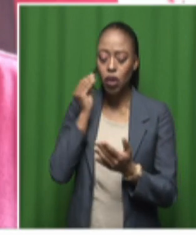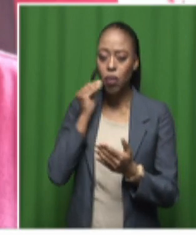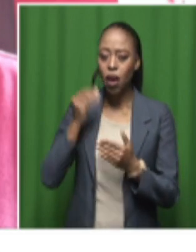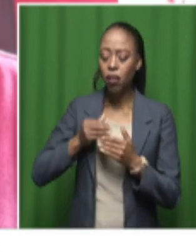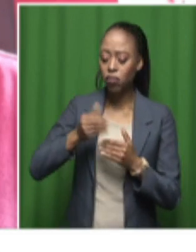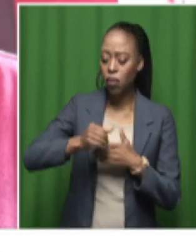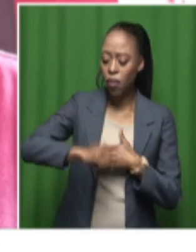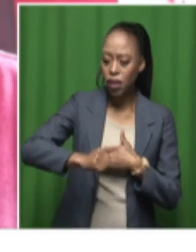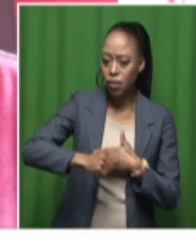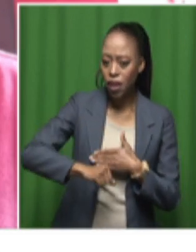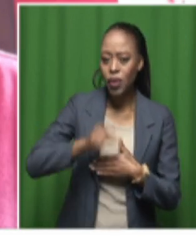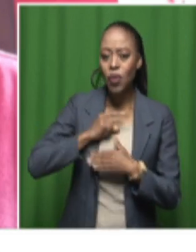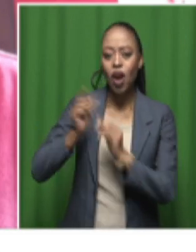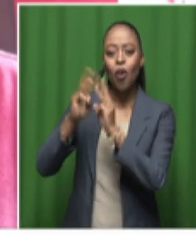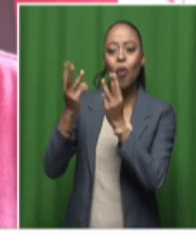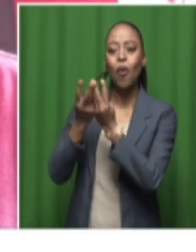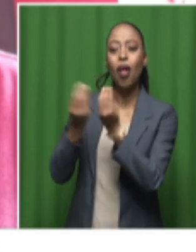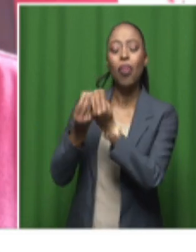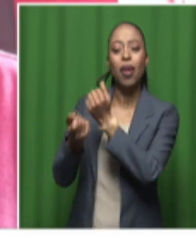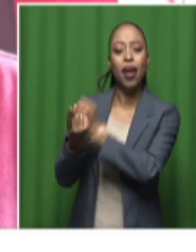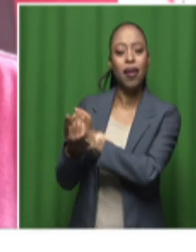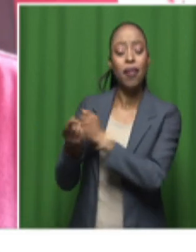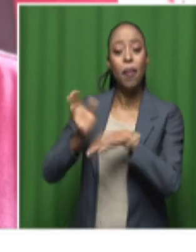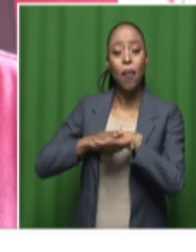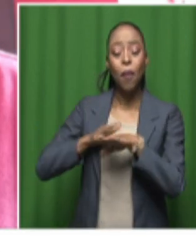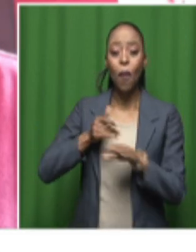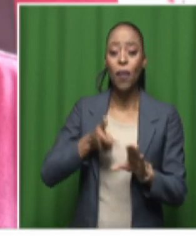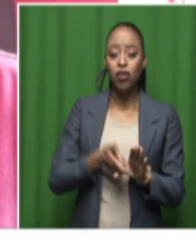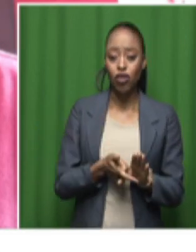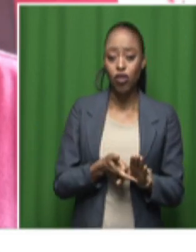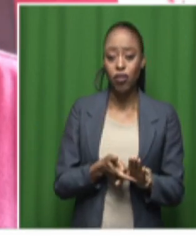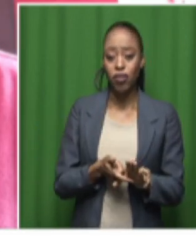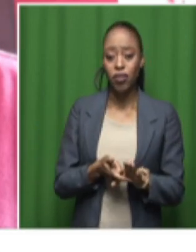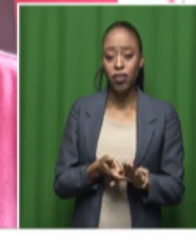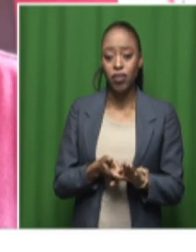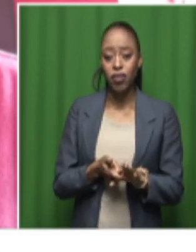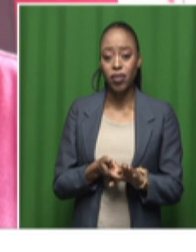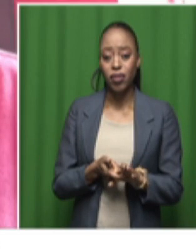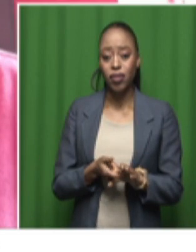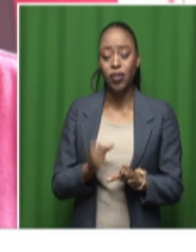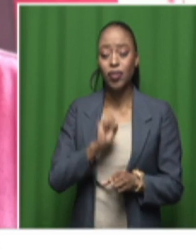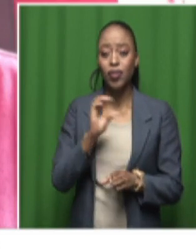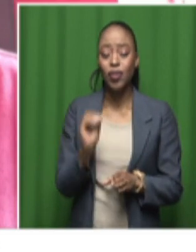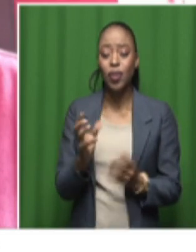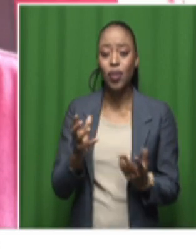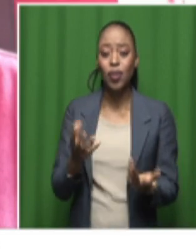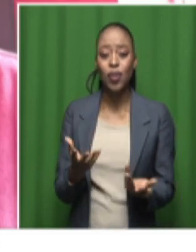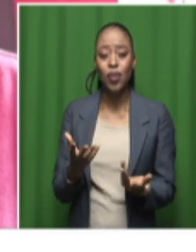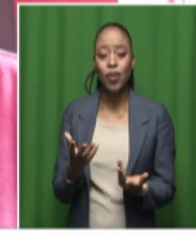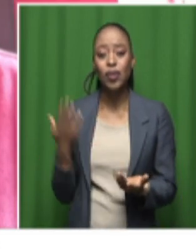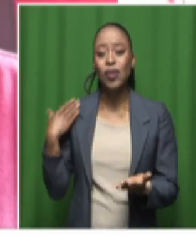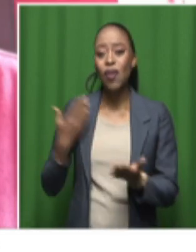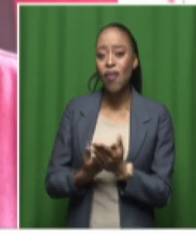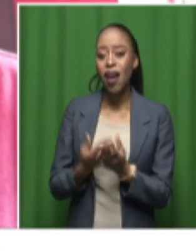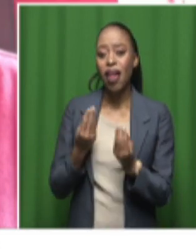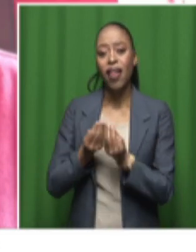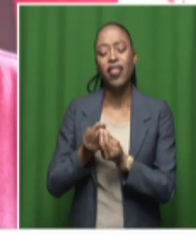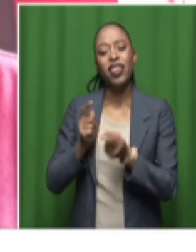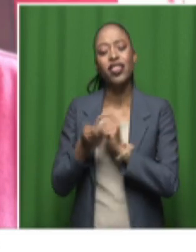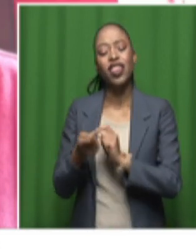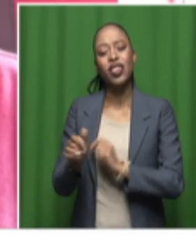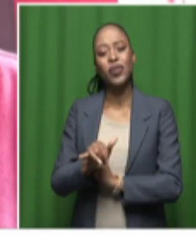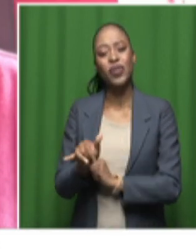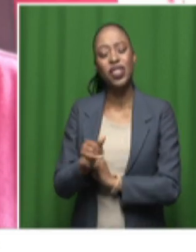are due to world events, particularly the fuel price, I beg your pardon. What has changed in that